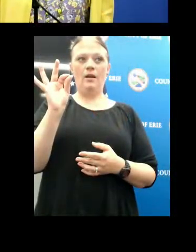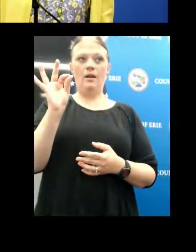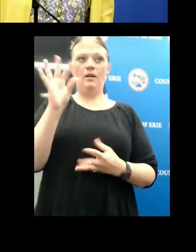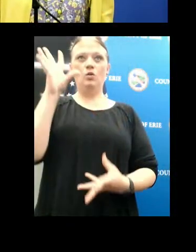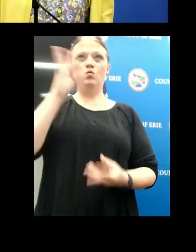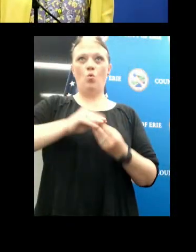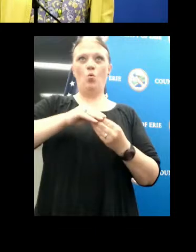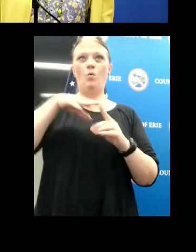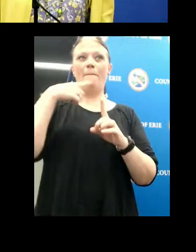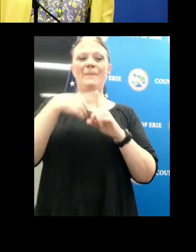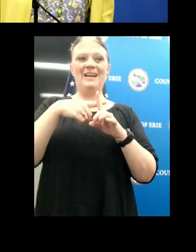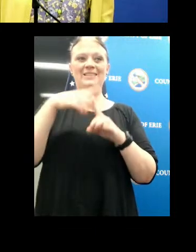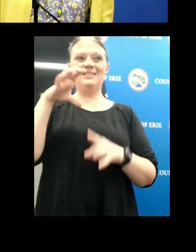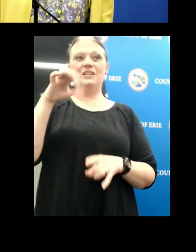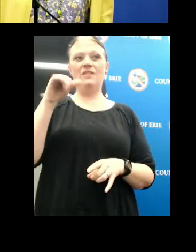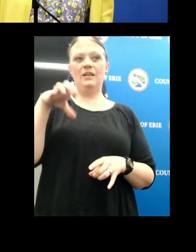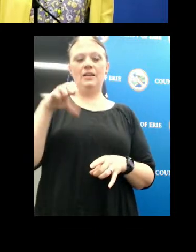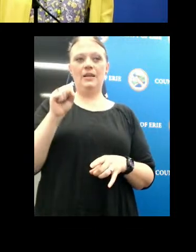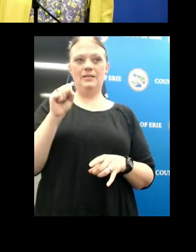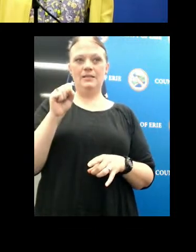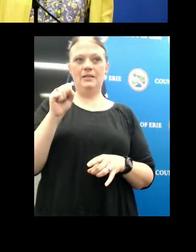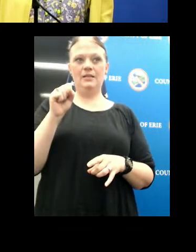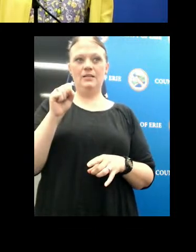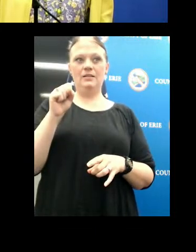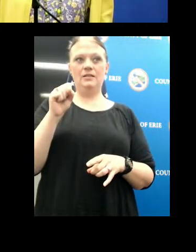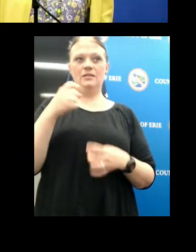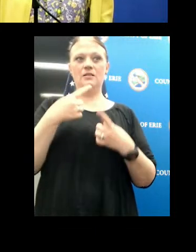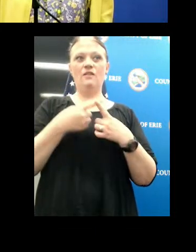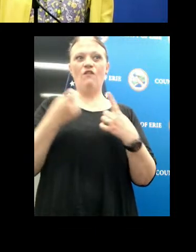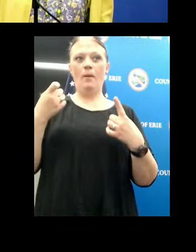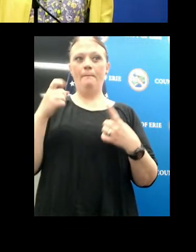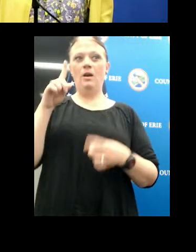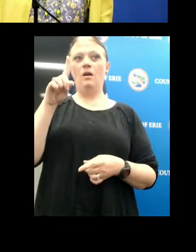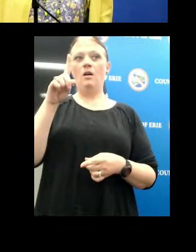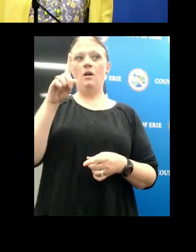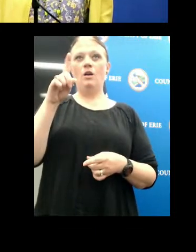6,749 total positive cases out of